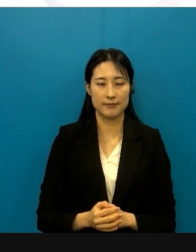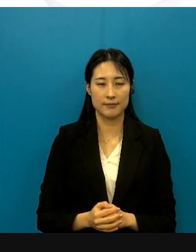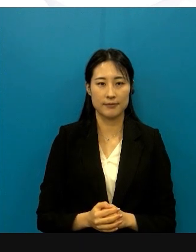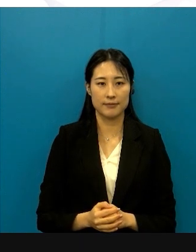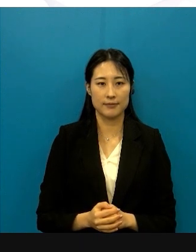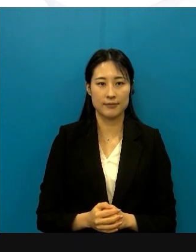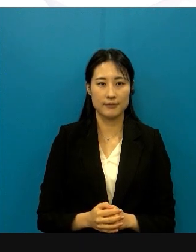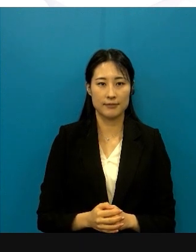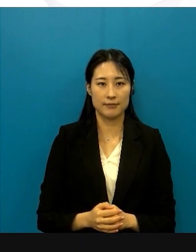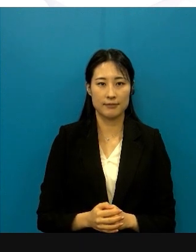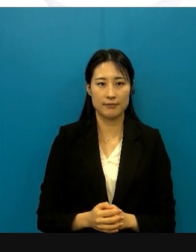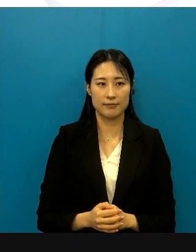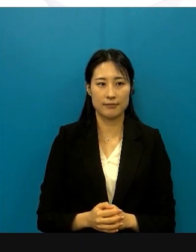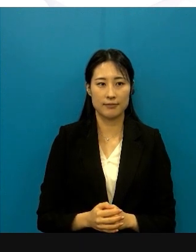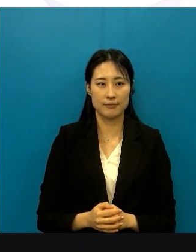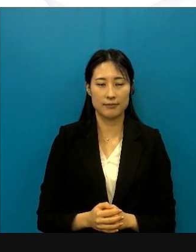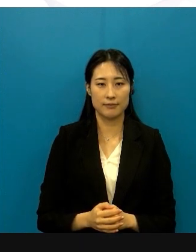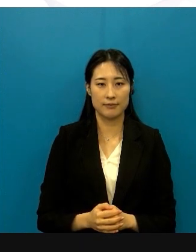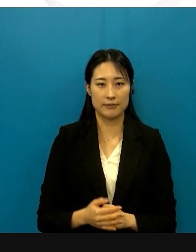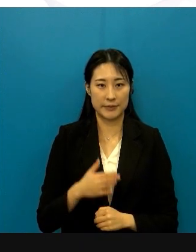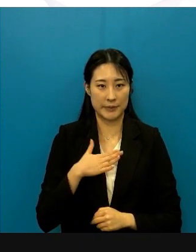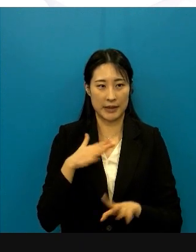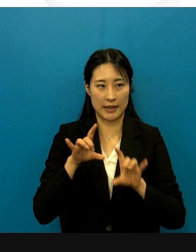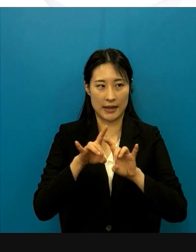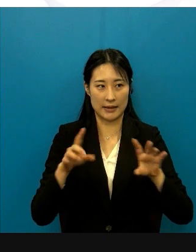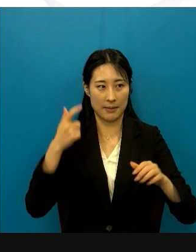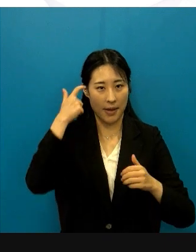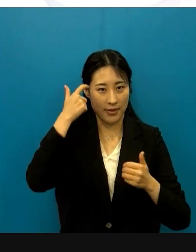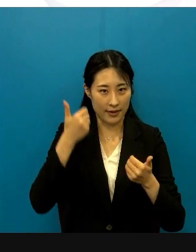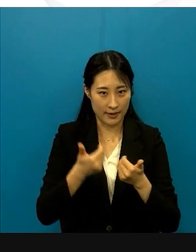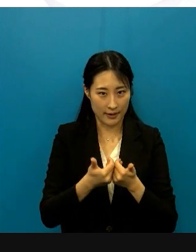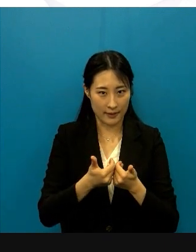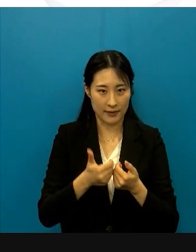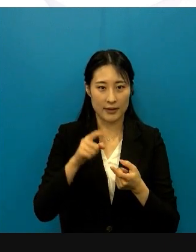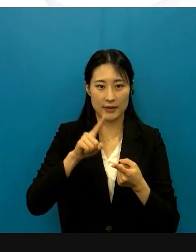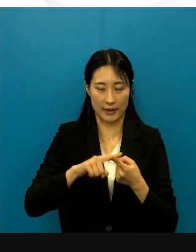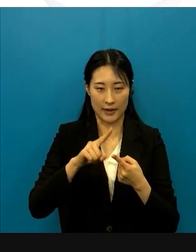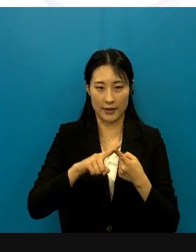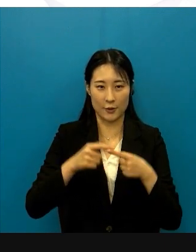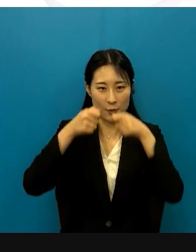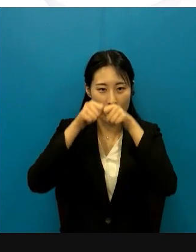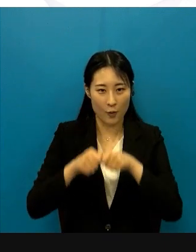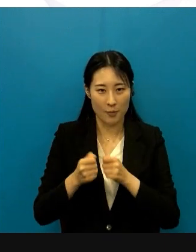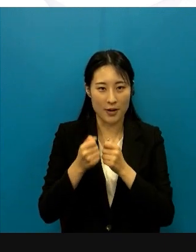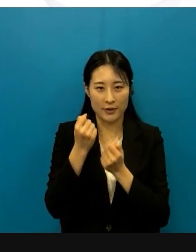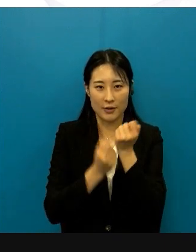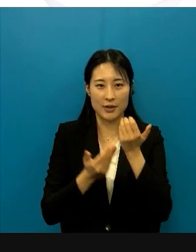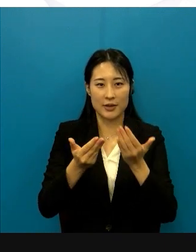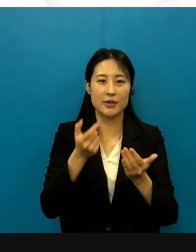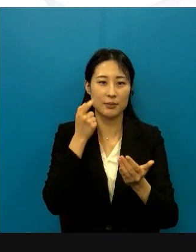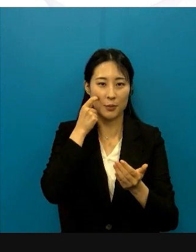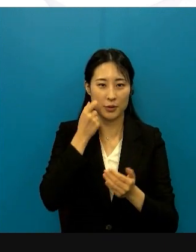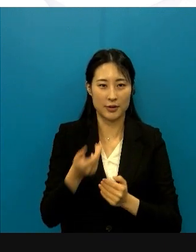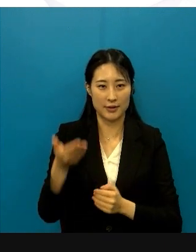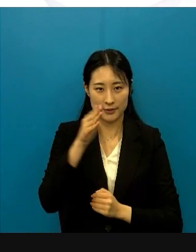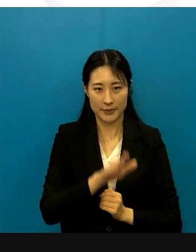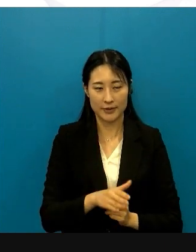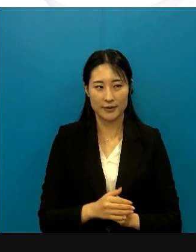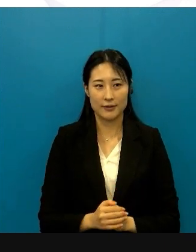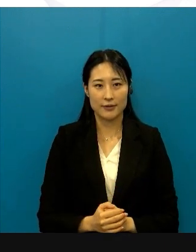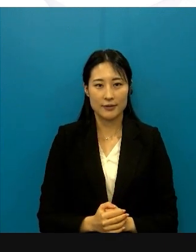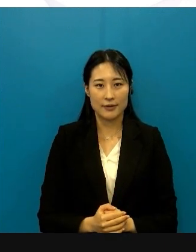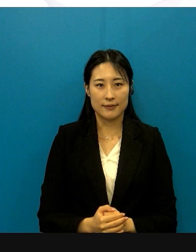objections, but I believe that we can refute